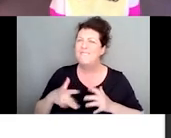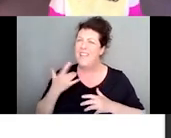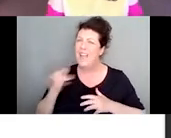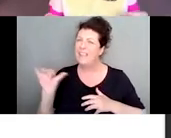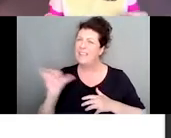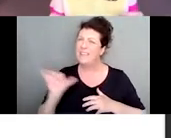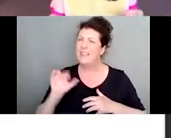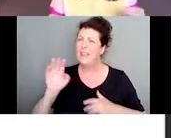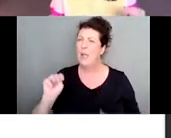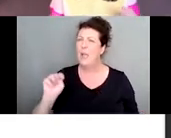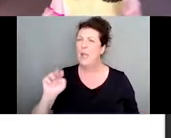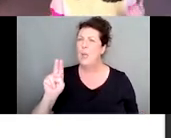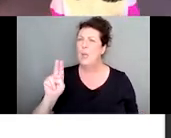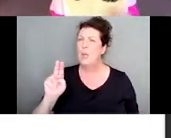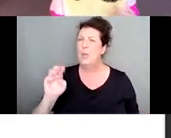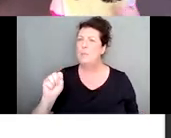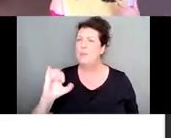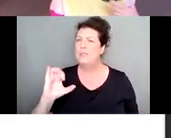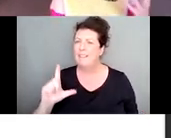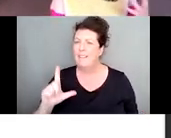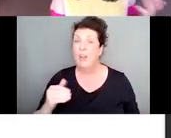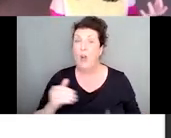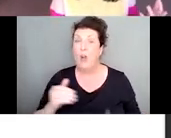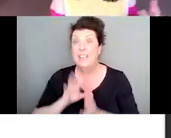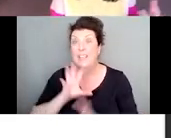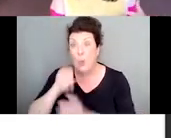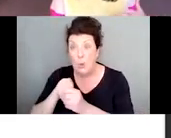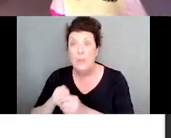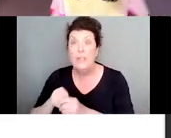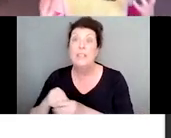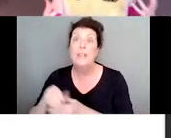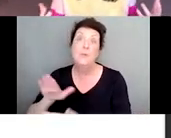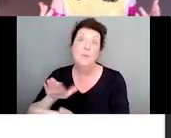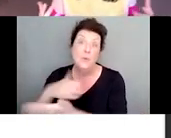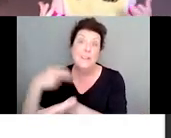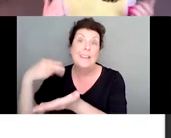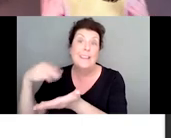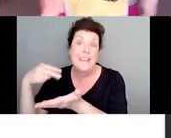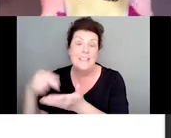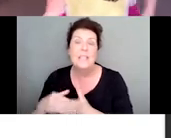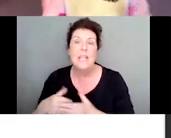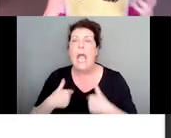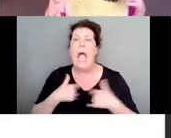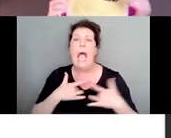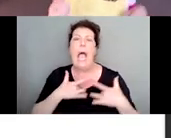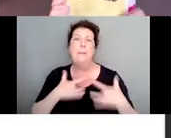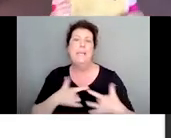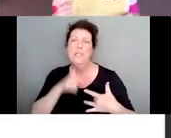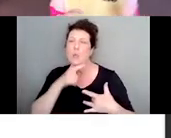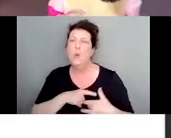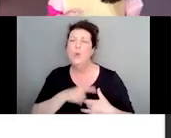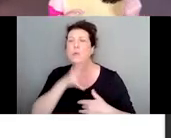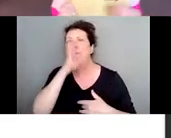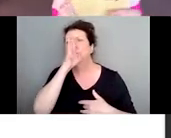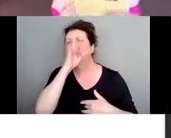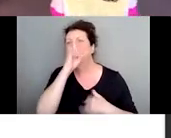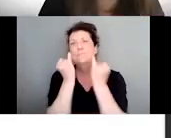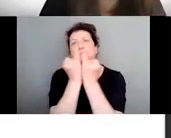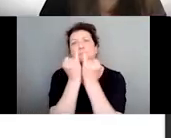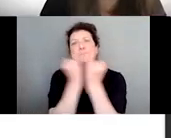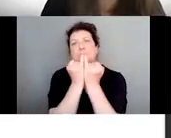Um, and so I don't normally like say my lines out, like my dialogue out loud, like I'm not one of those writers that's like saying it to myself.